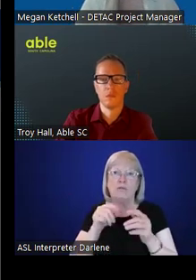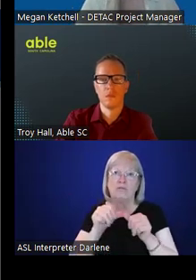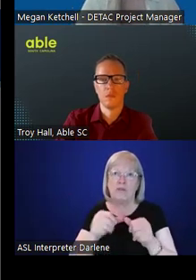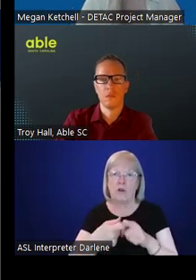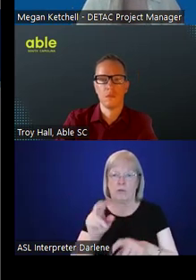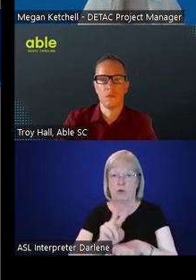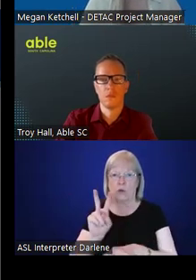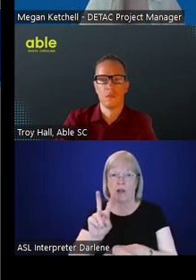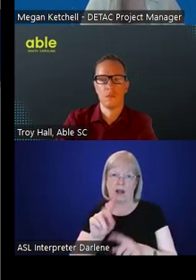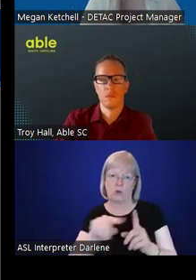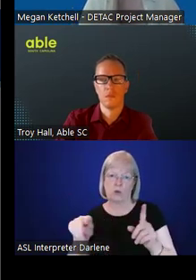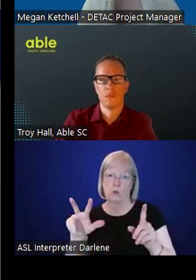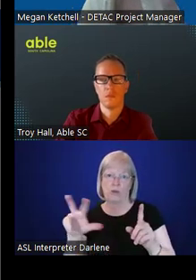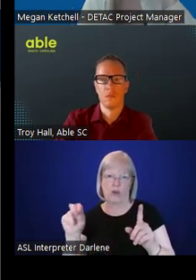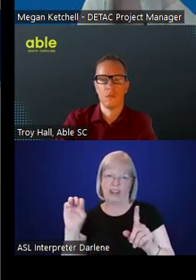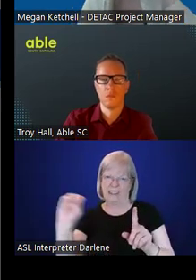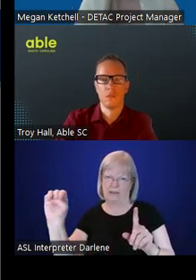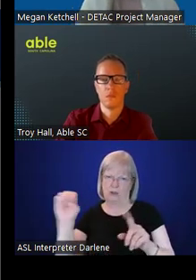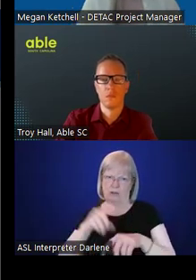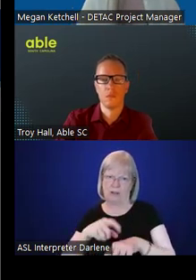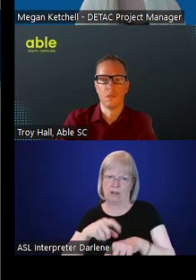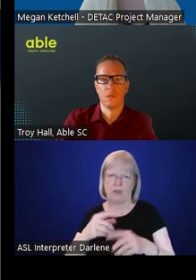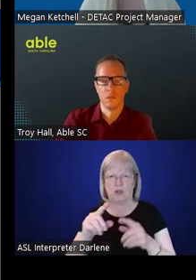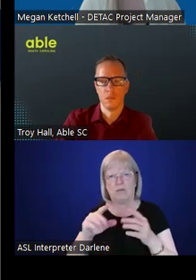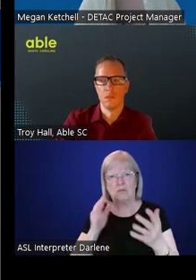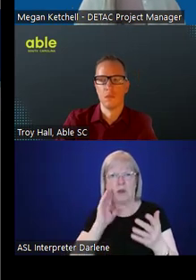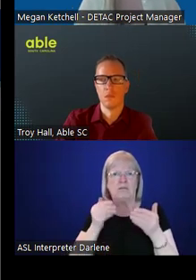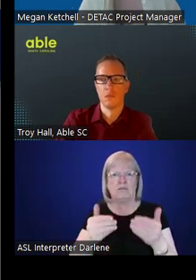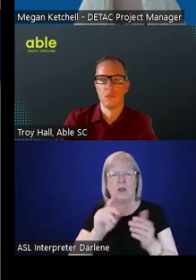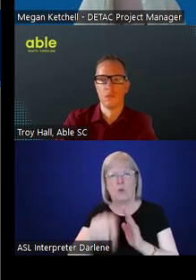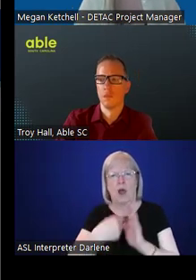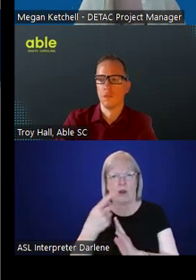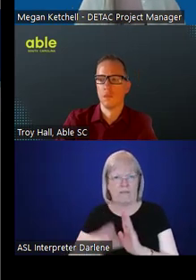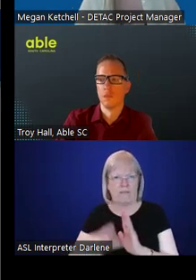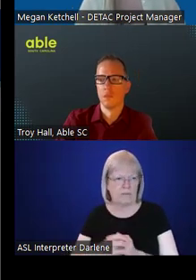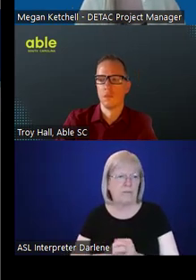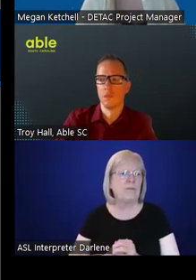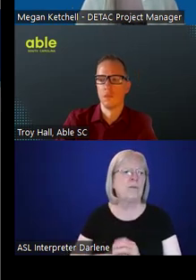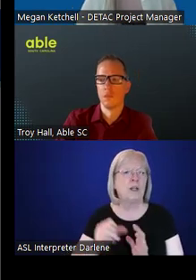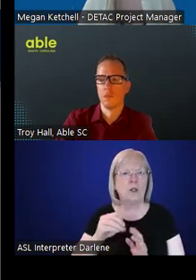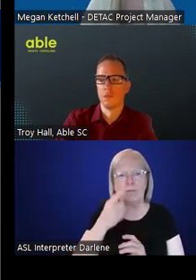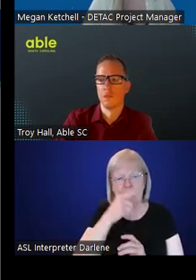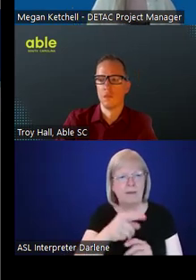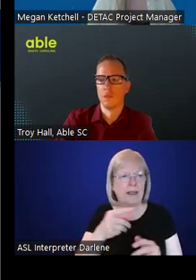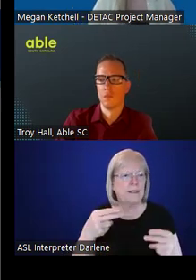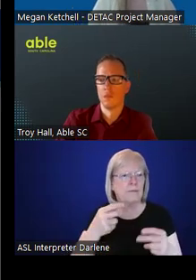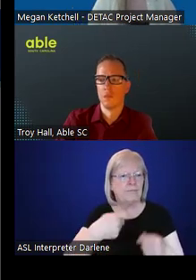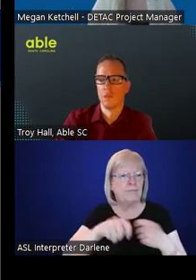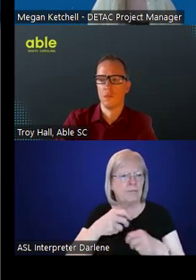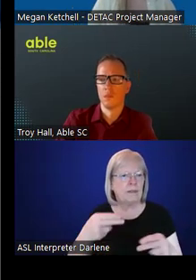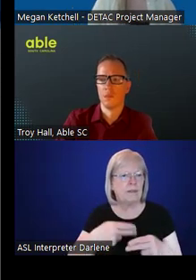through 3:30 Eastern time, so about an hour and a half. And Troy, we can go to the next slide.